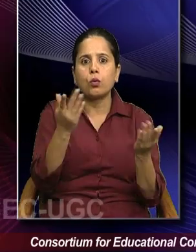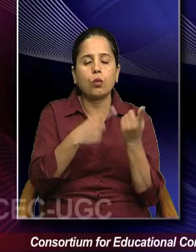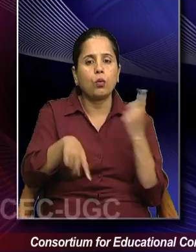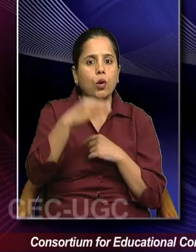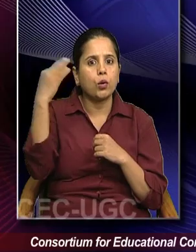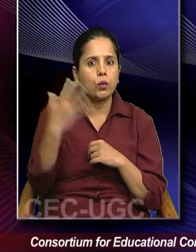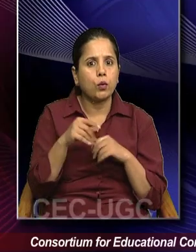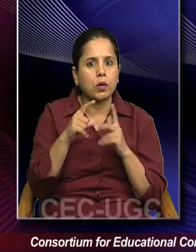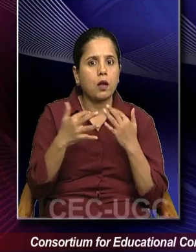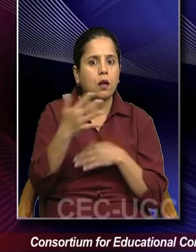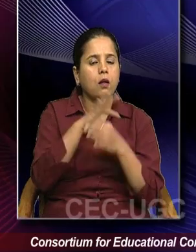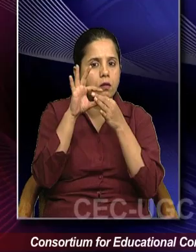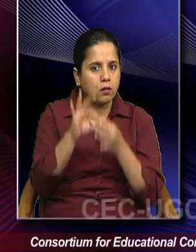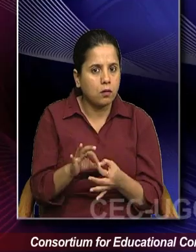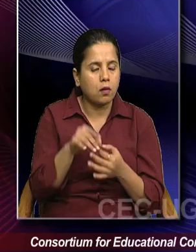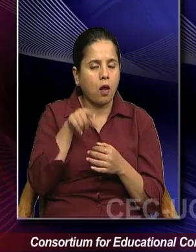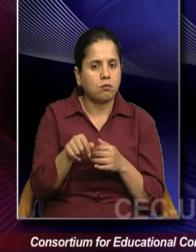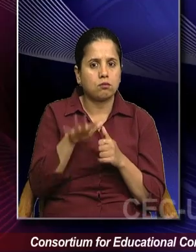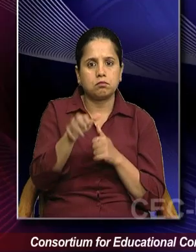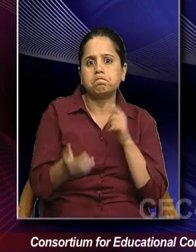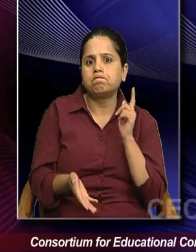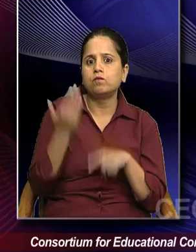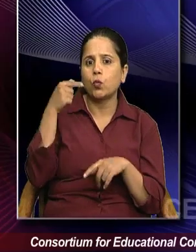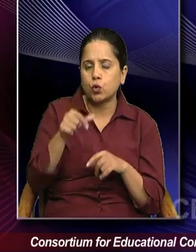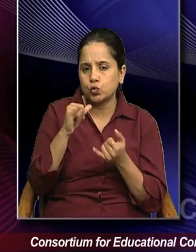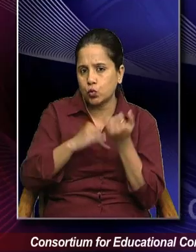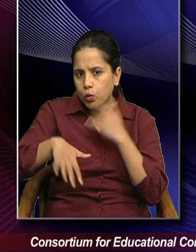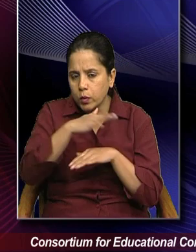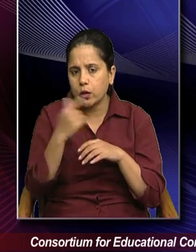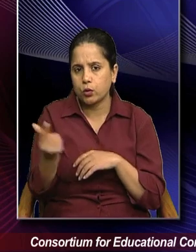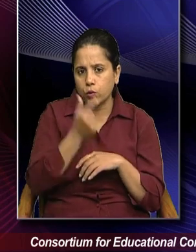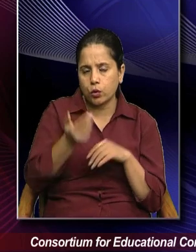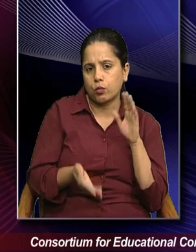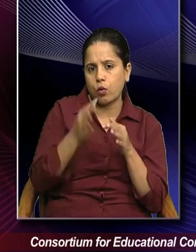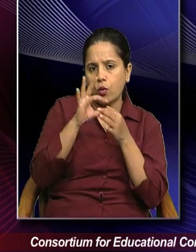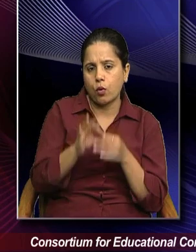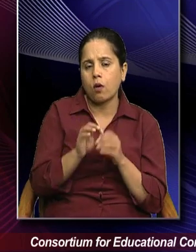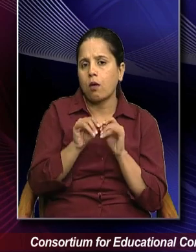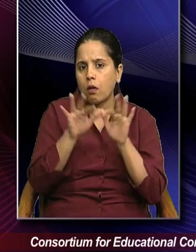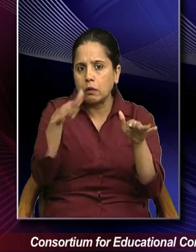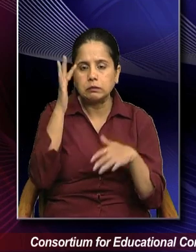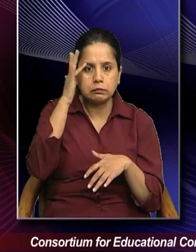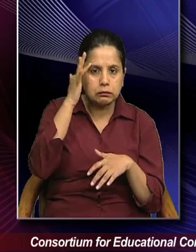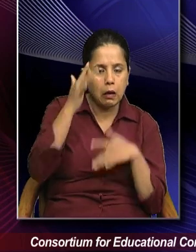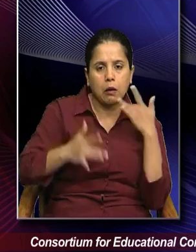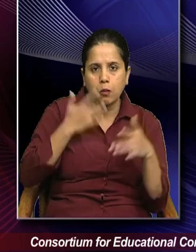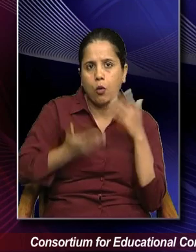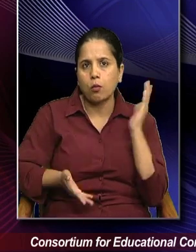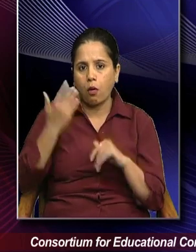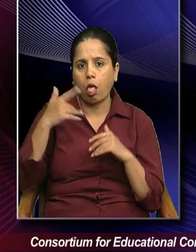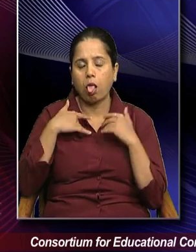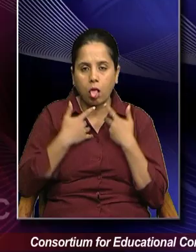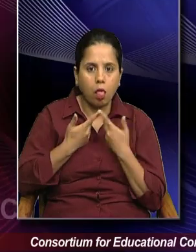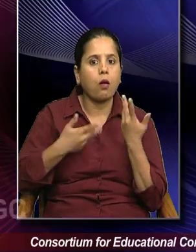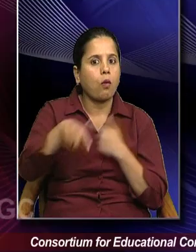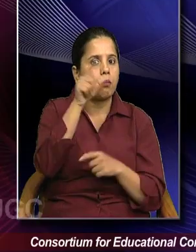new data links excessive social media uses to a spike in anxiety and emotional fatigue